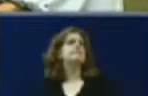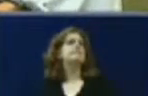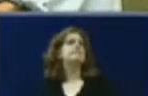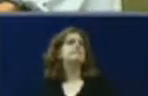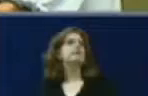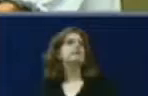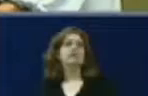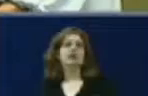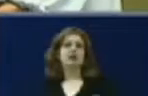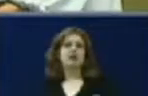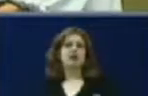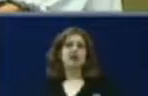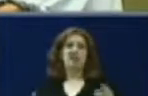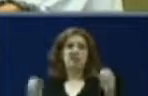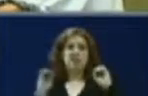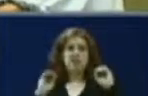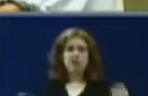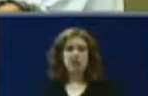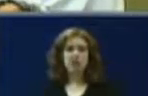nothing.